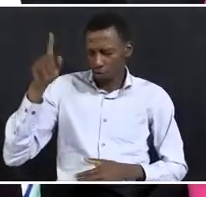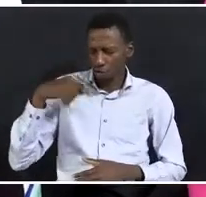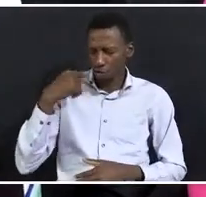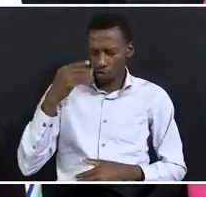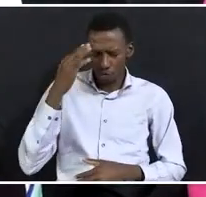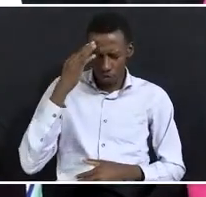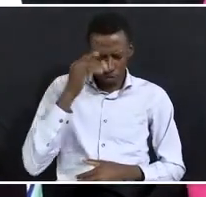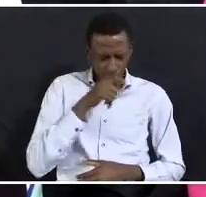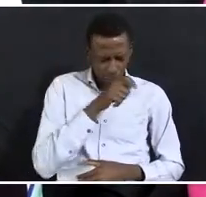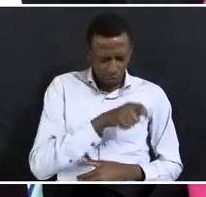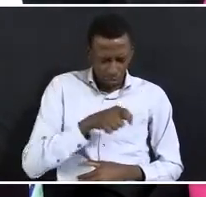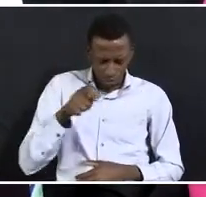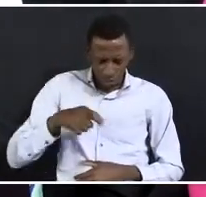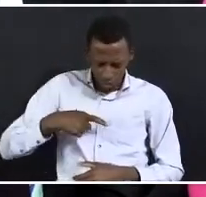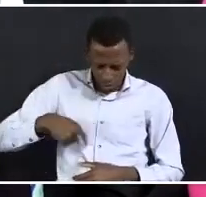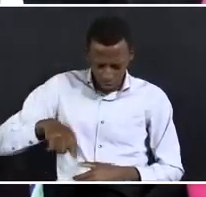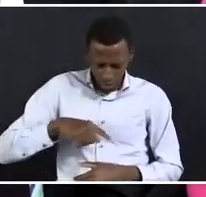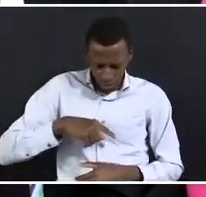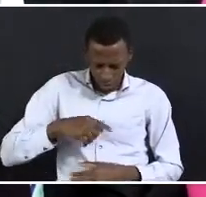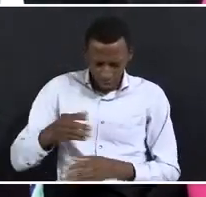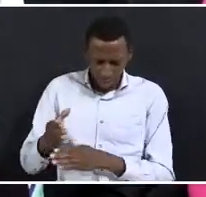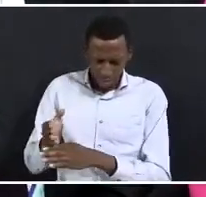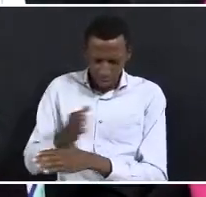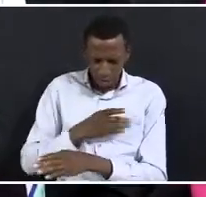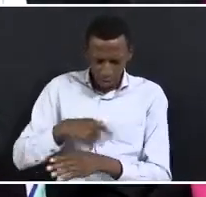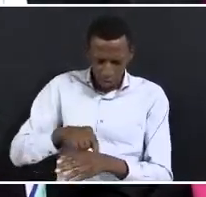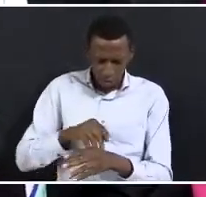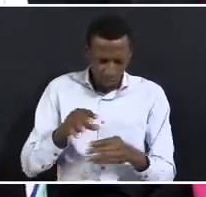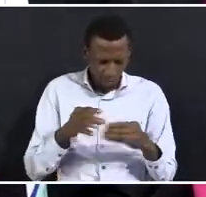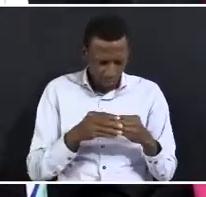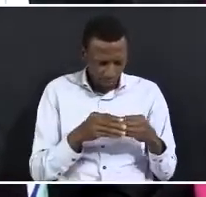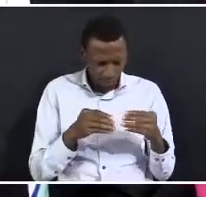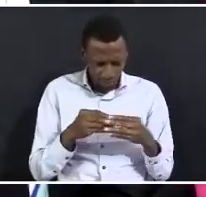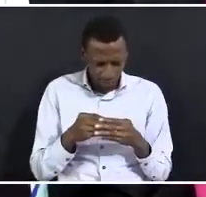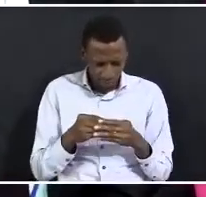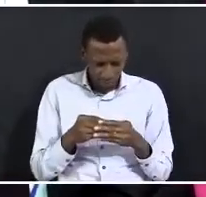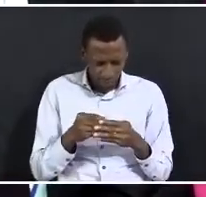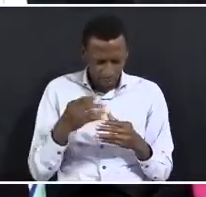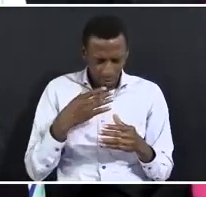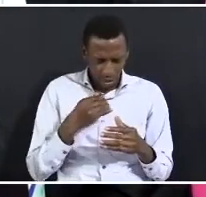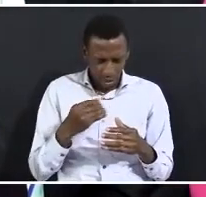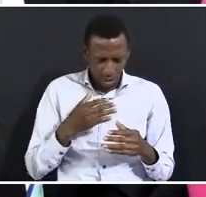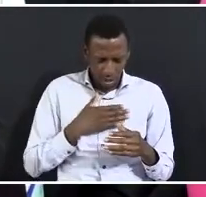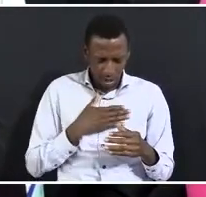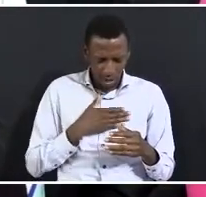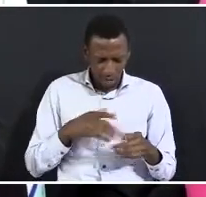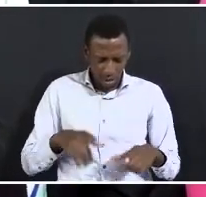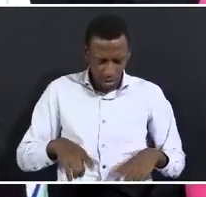us even before we were created and ordained how our lives